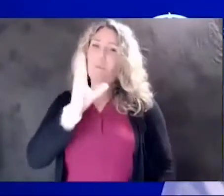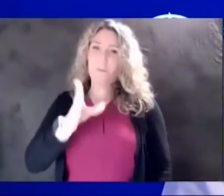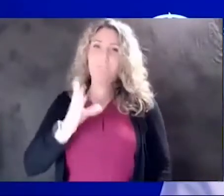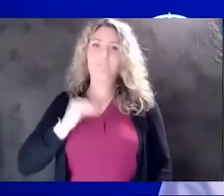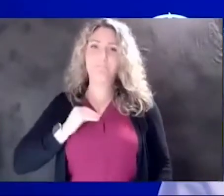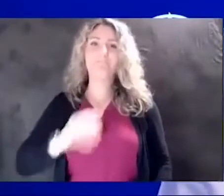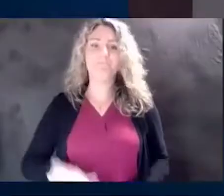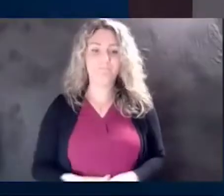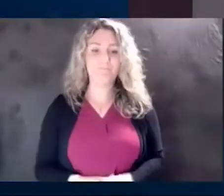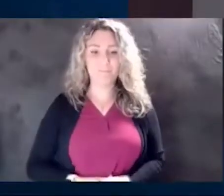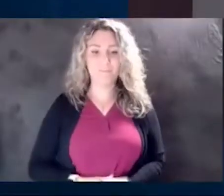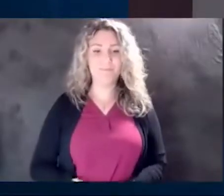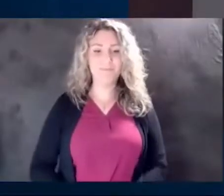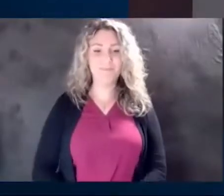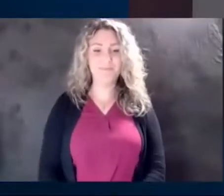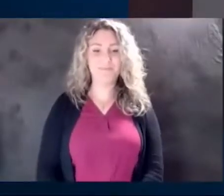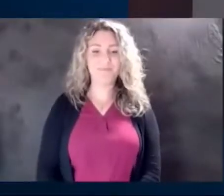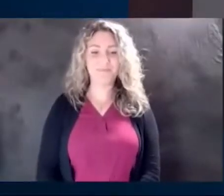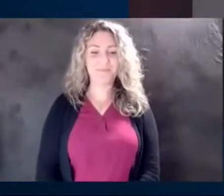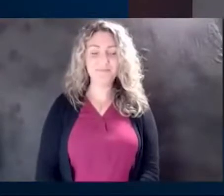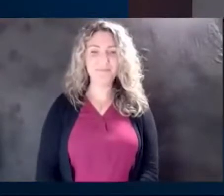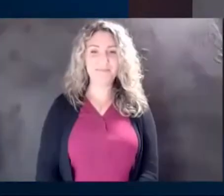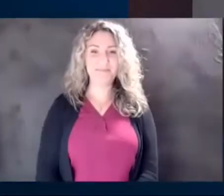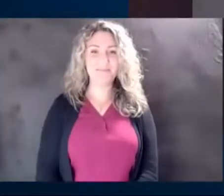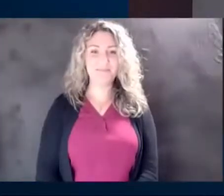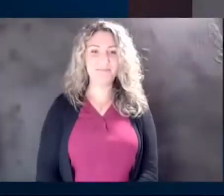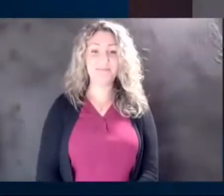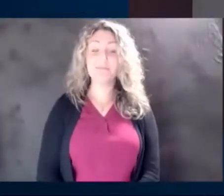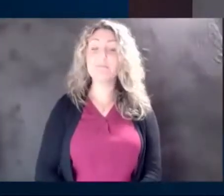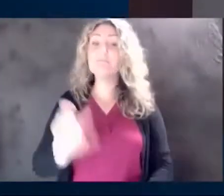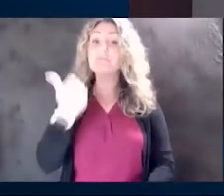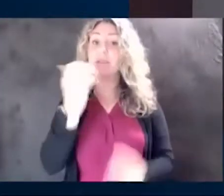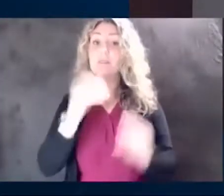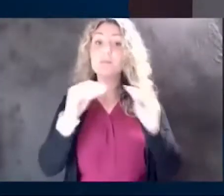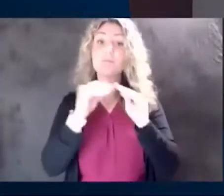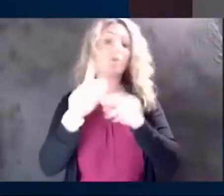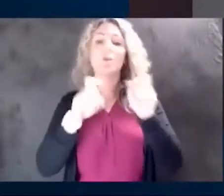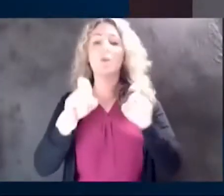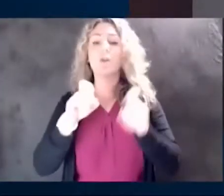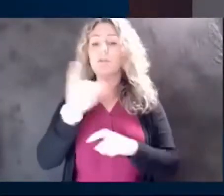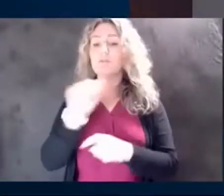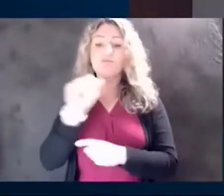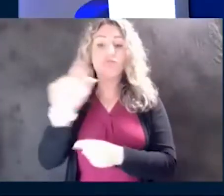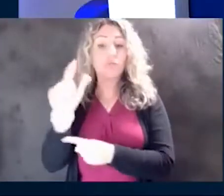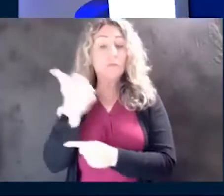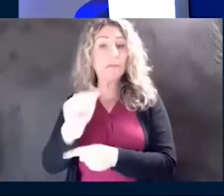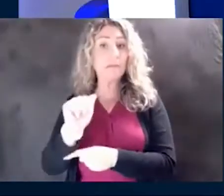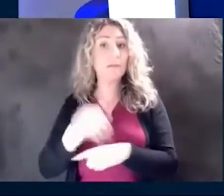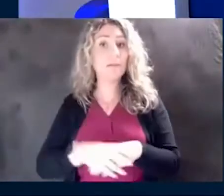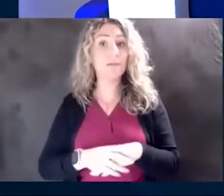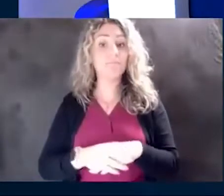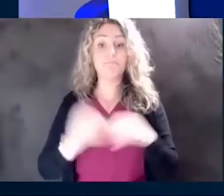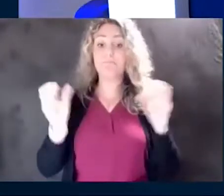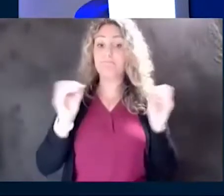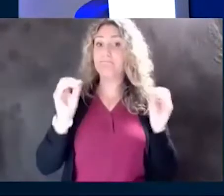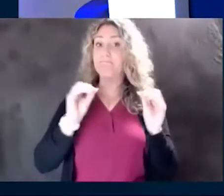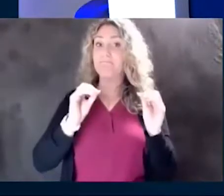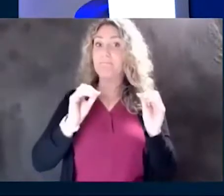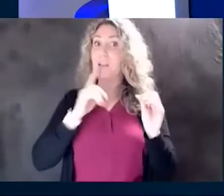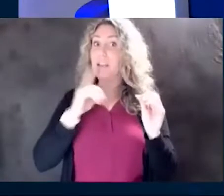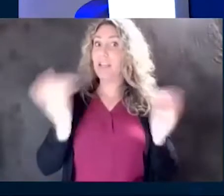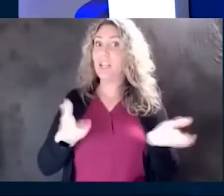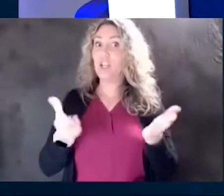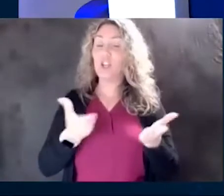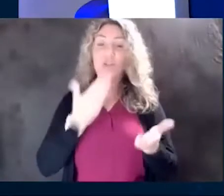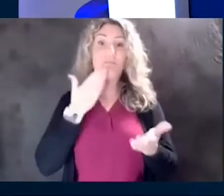Any other questions on the line? Jill, do you have anything? We don't have any back here, so I think we are good to